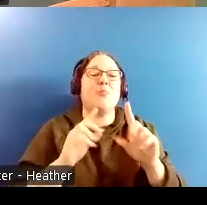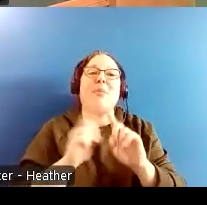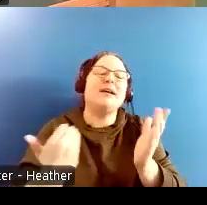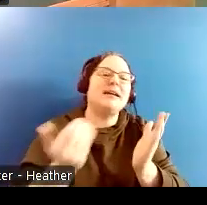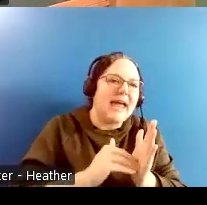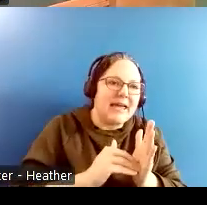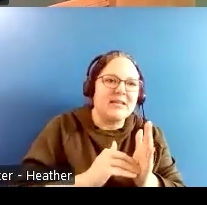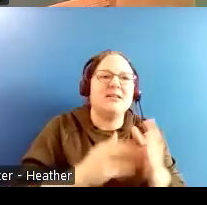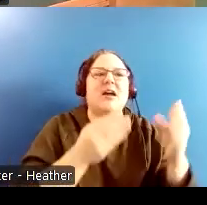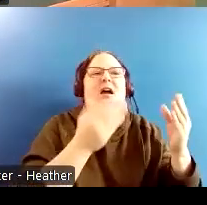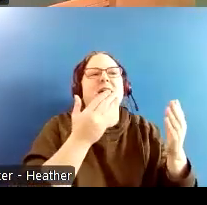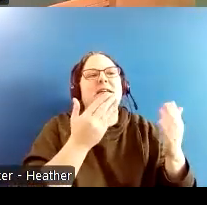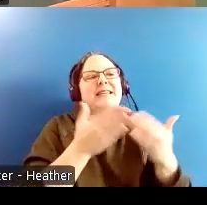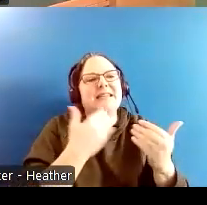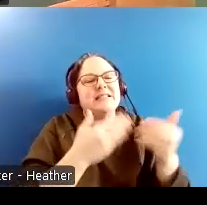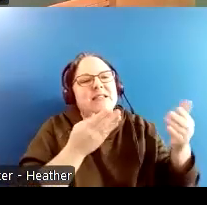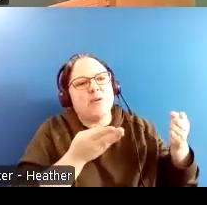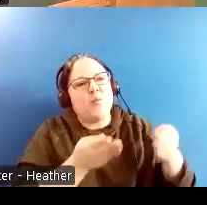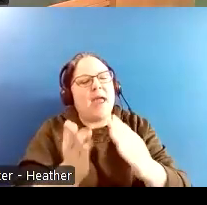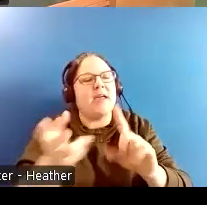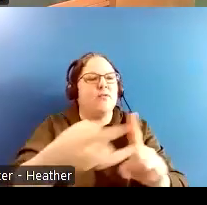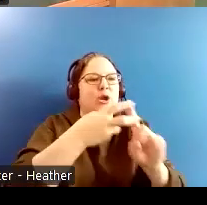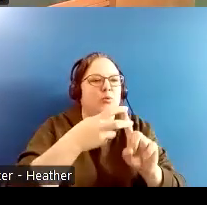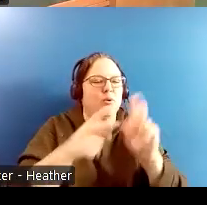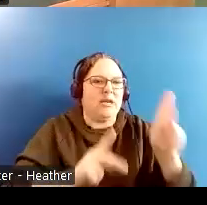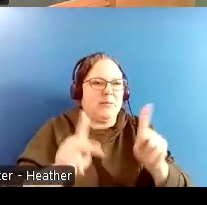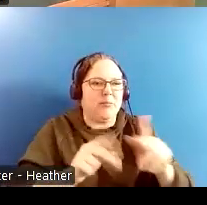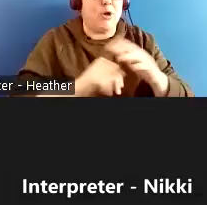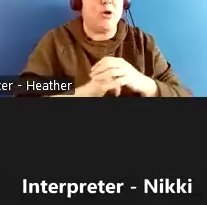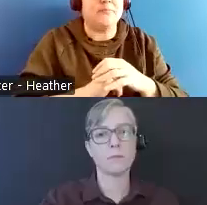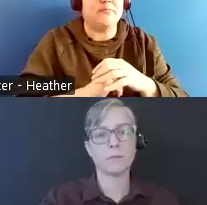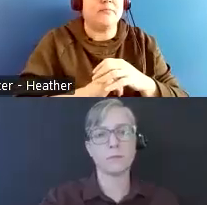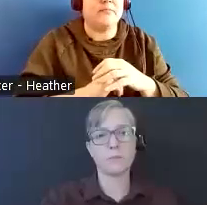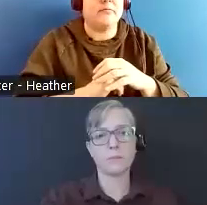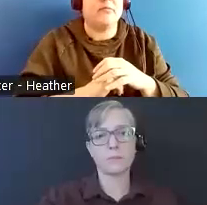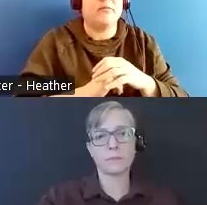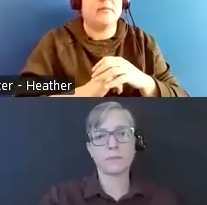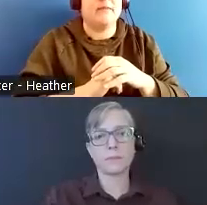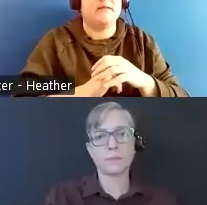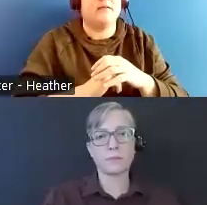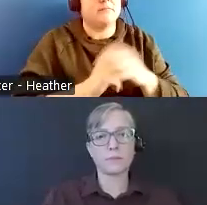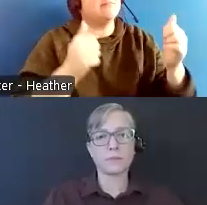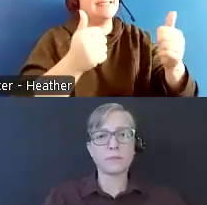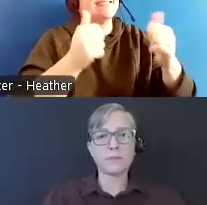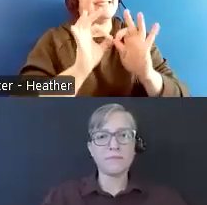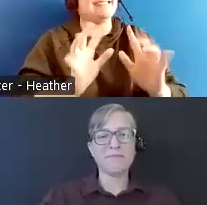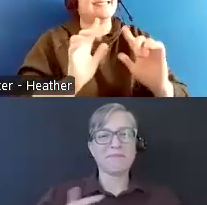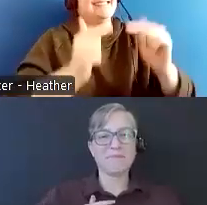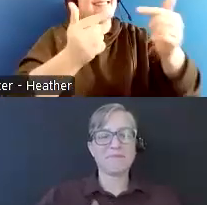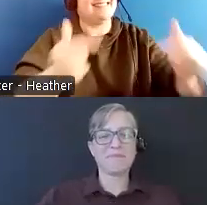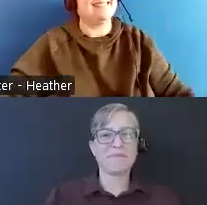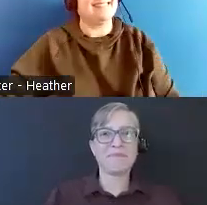extremely efficient way of recruiting. This is the sociodemographics of our group. They were largely